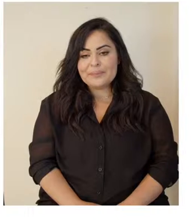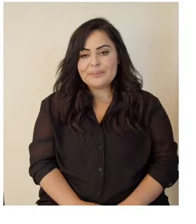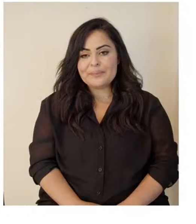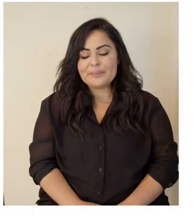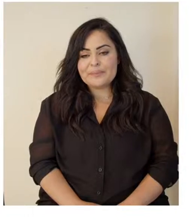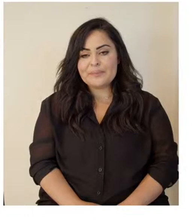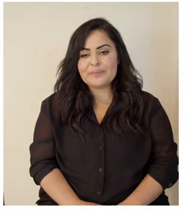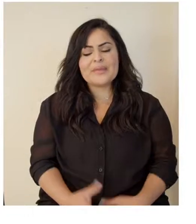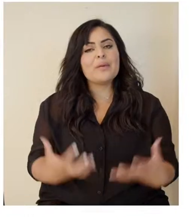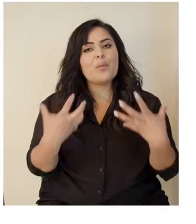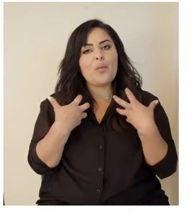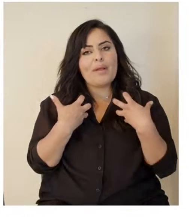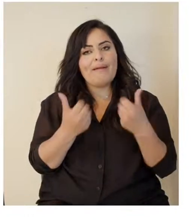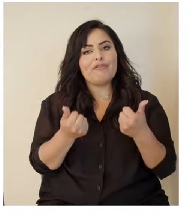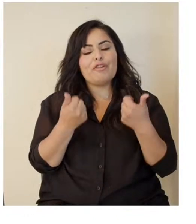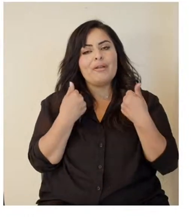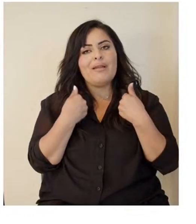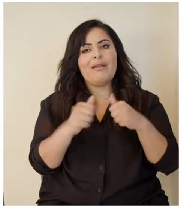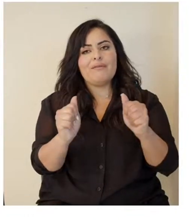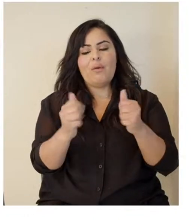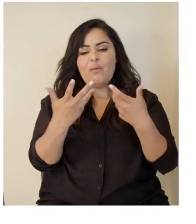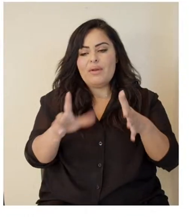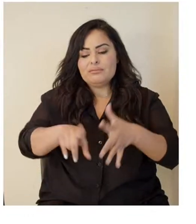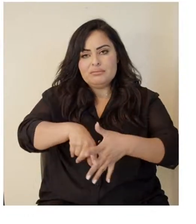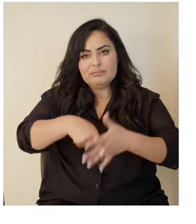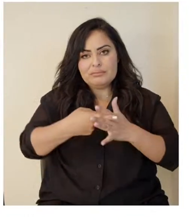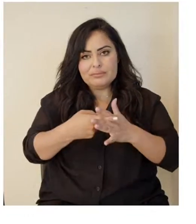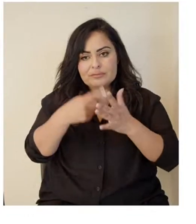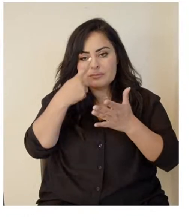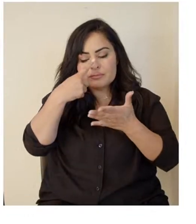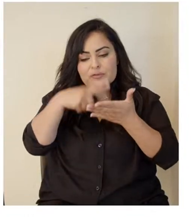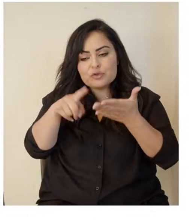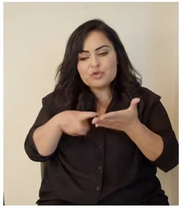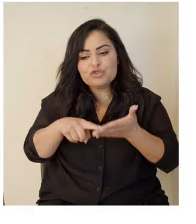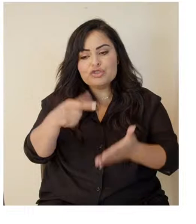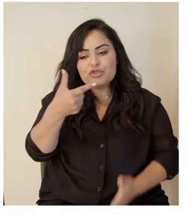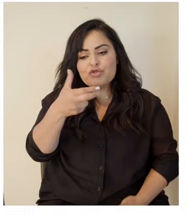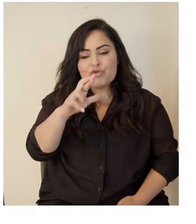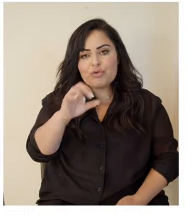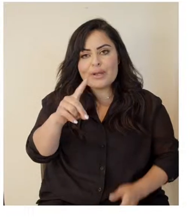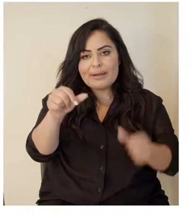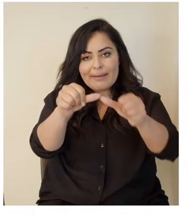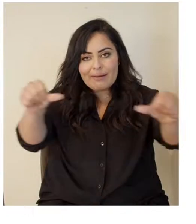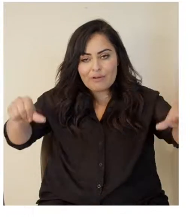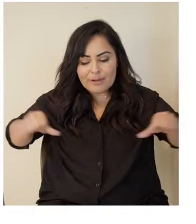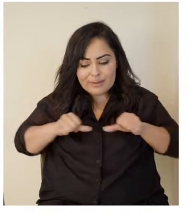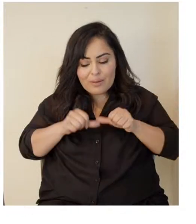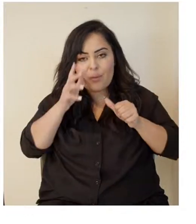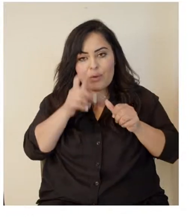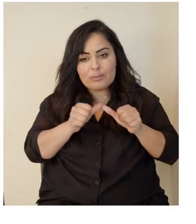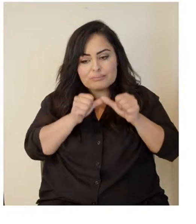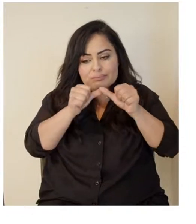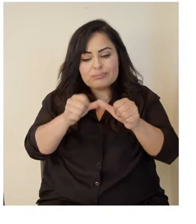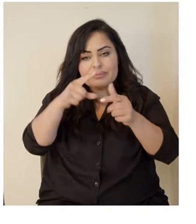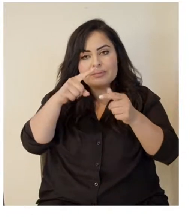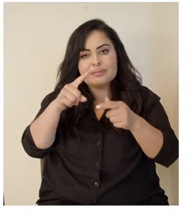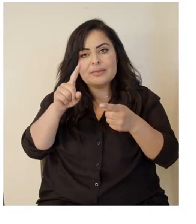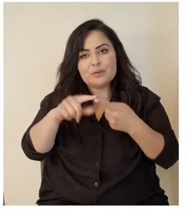The recovery efforts have begun. They started the grid searches this morning, and they will continue tomorrow.